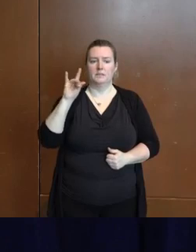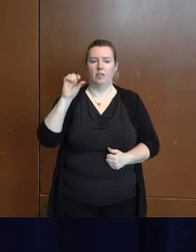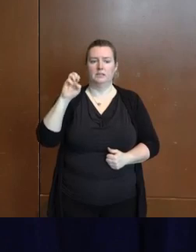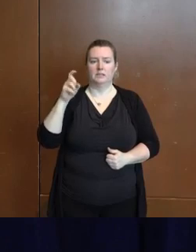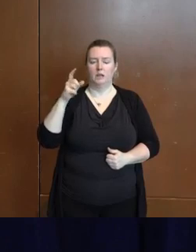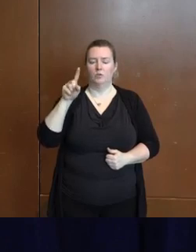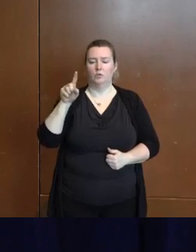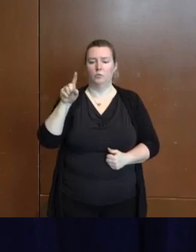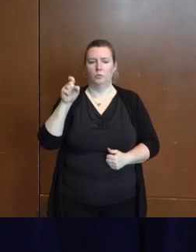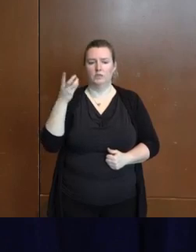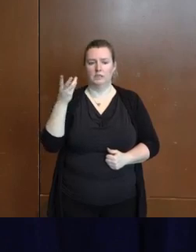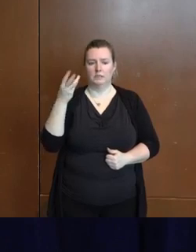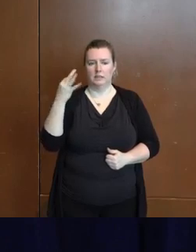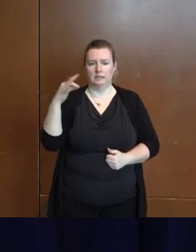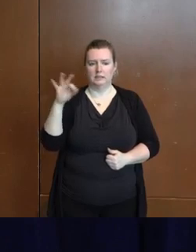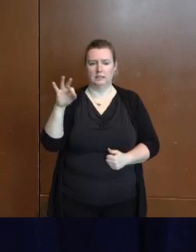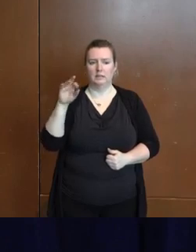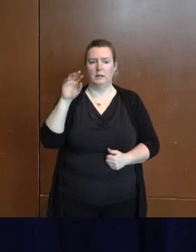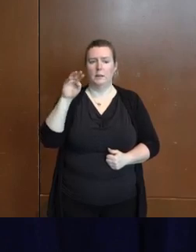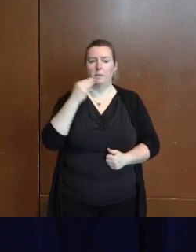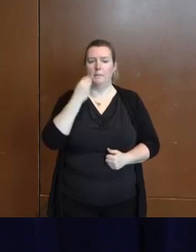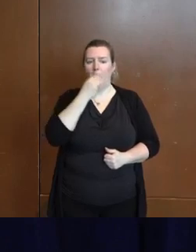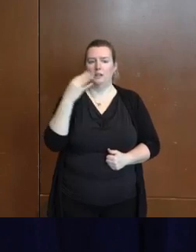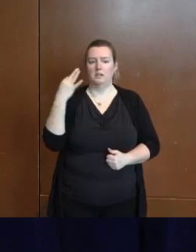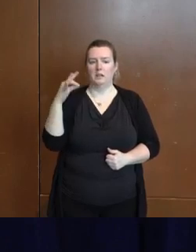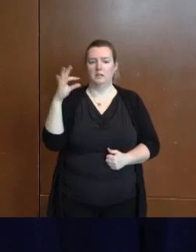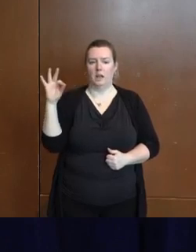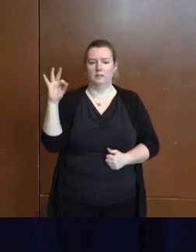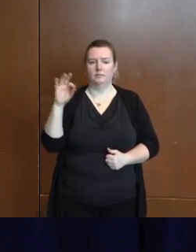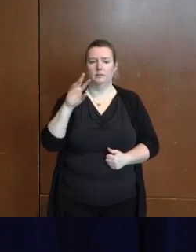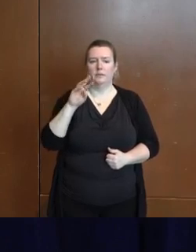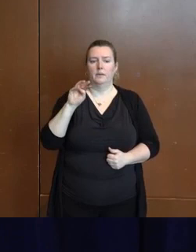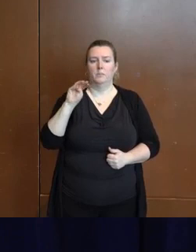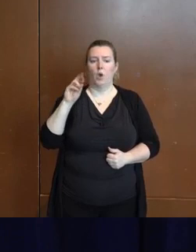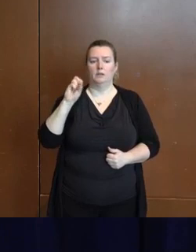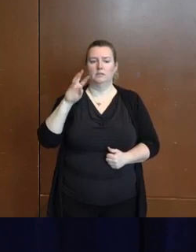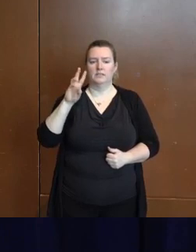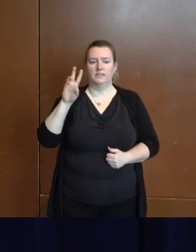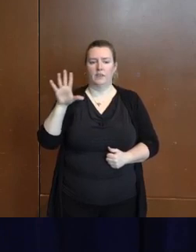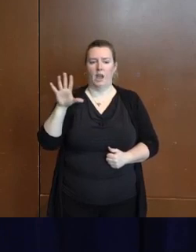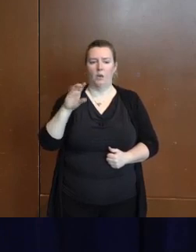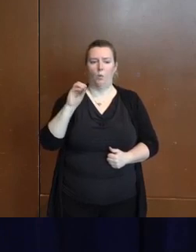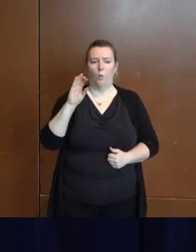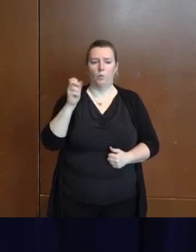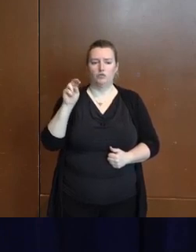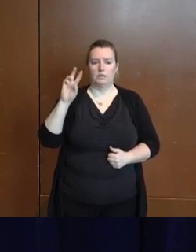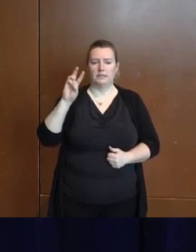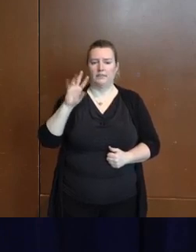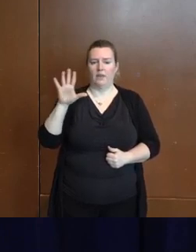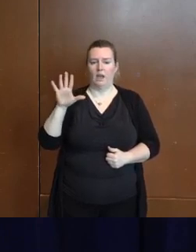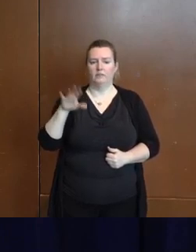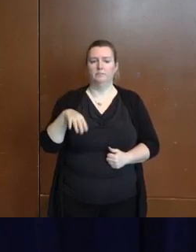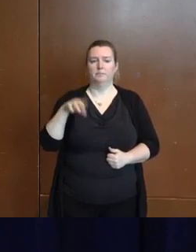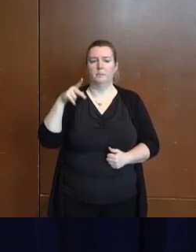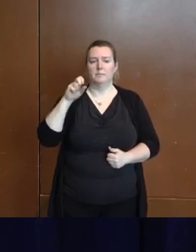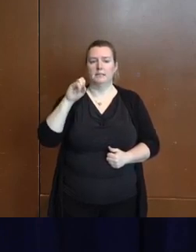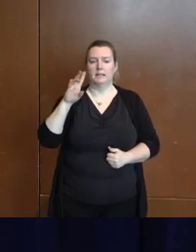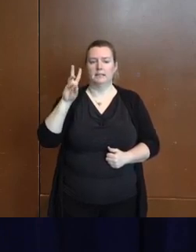Monmouth, 99. Morris, 65. Ocean, 46. Passaic,